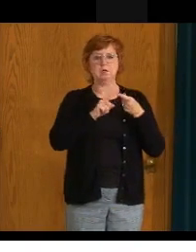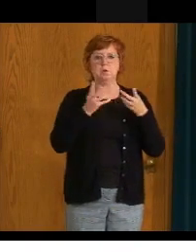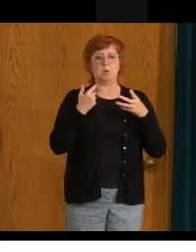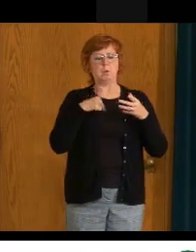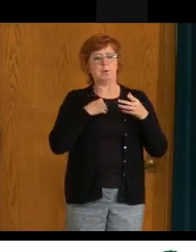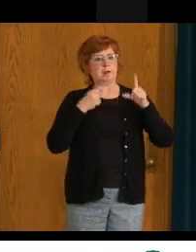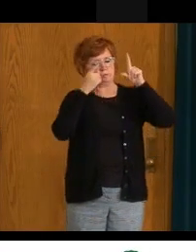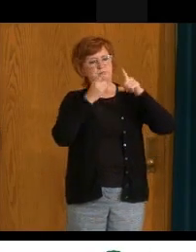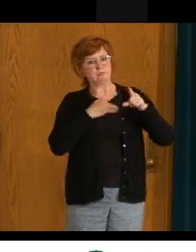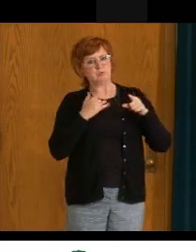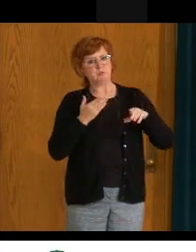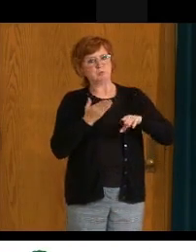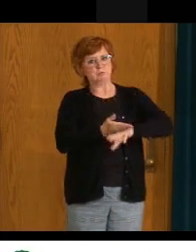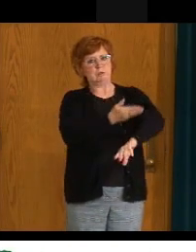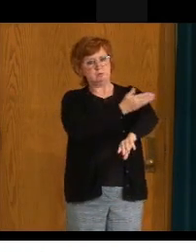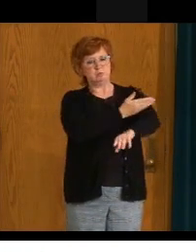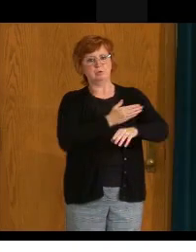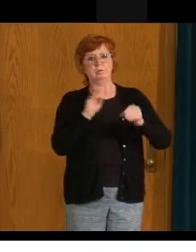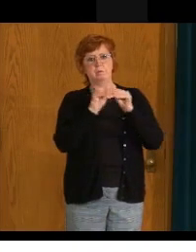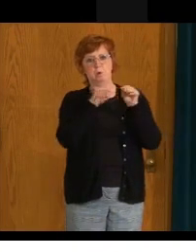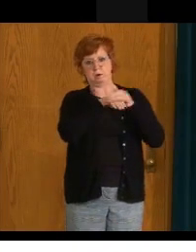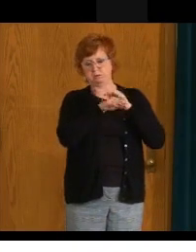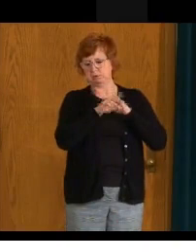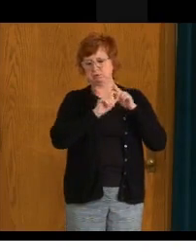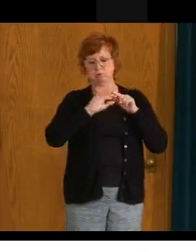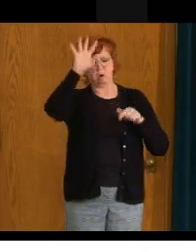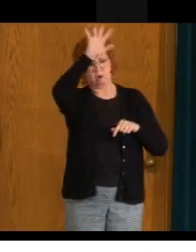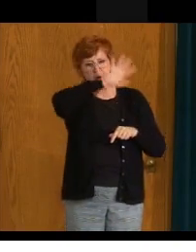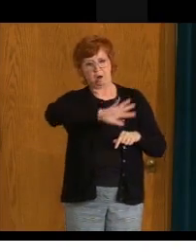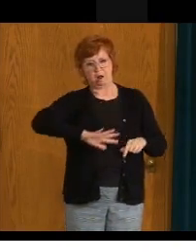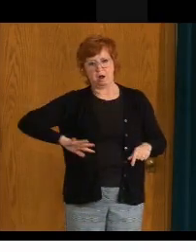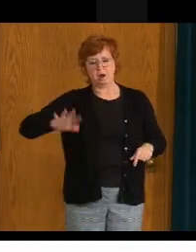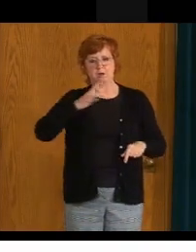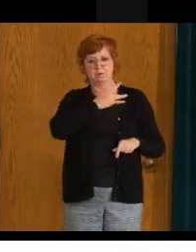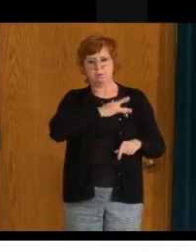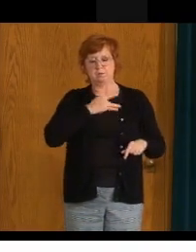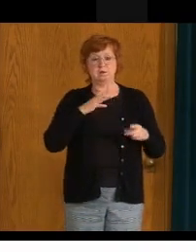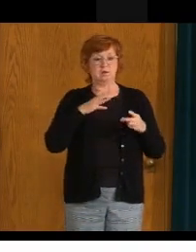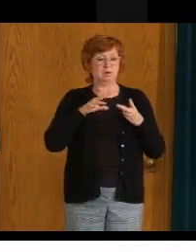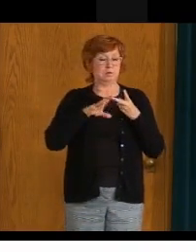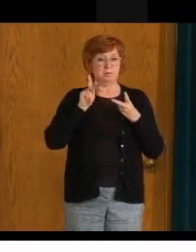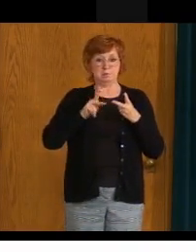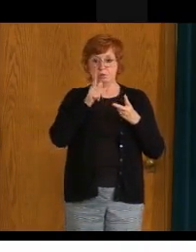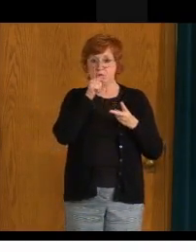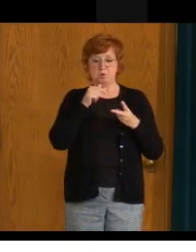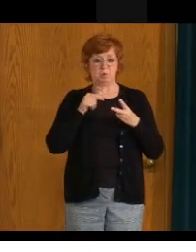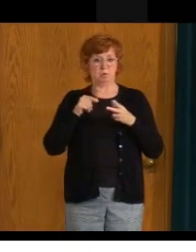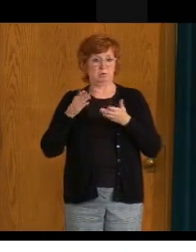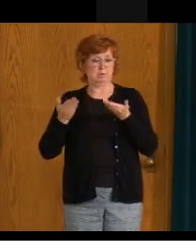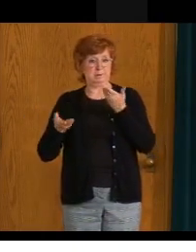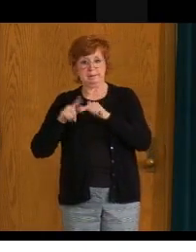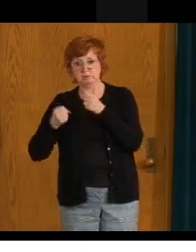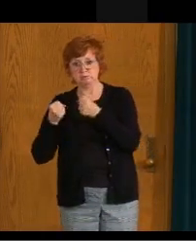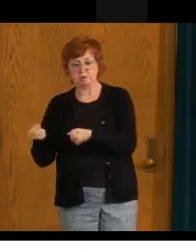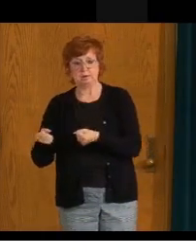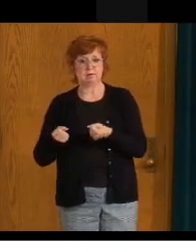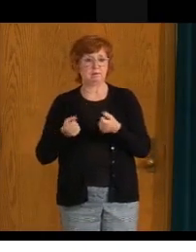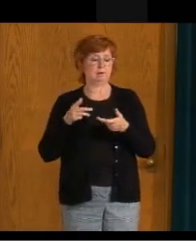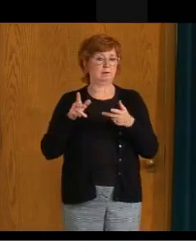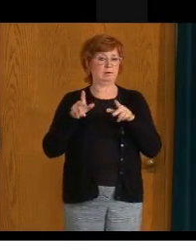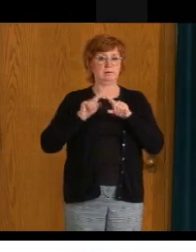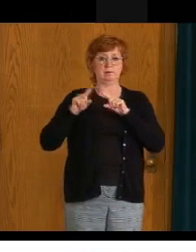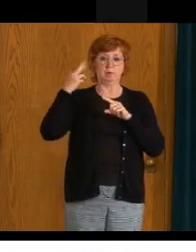access. We've worked hard to bring the vaccine to the vulnerable and hard-to-reach populations through hundreds of mobile